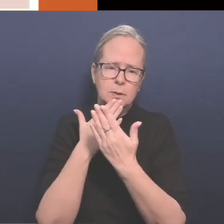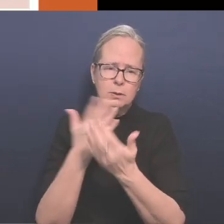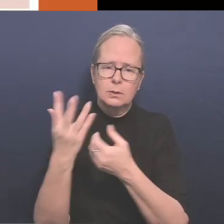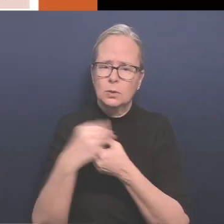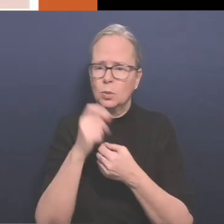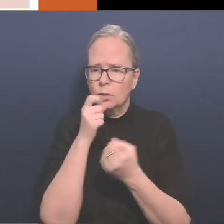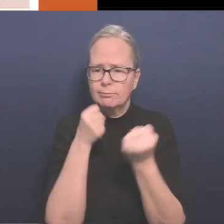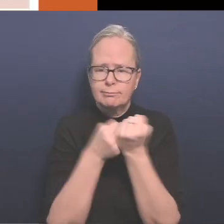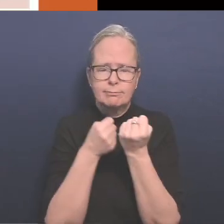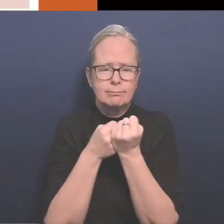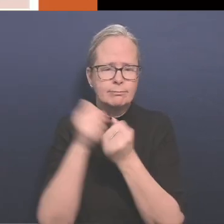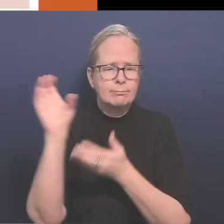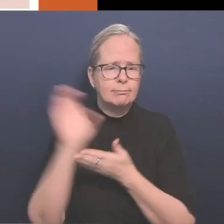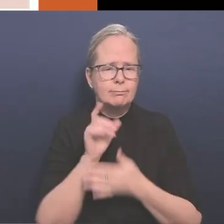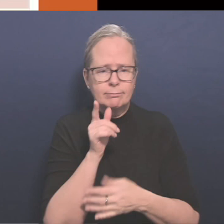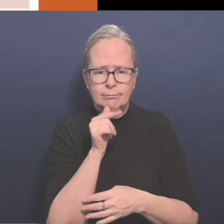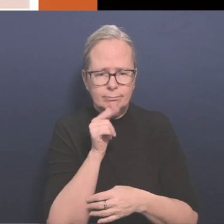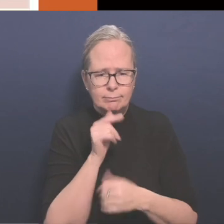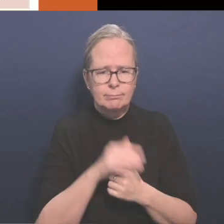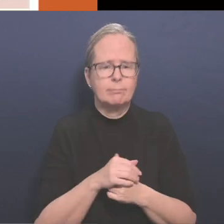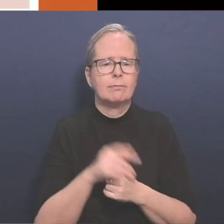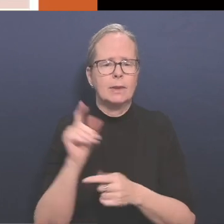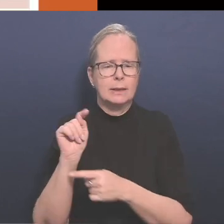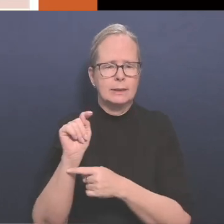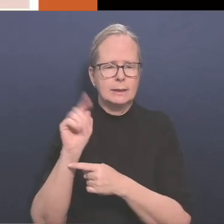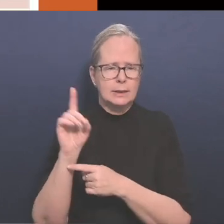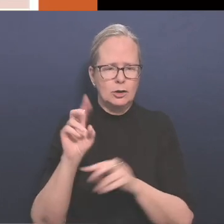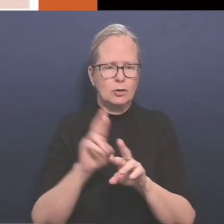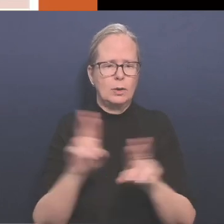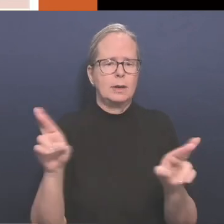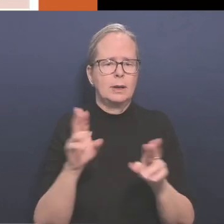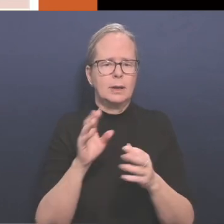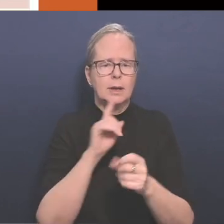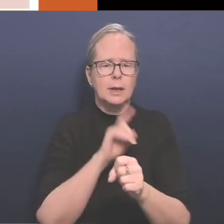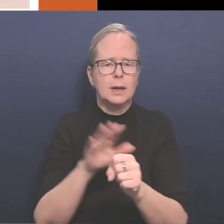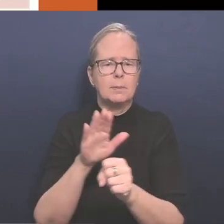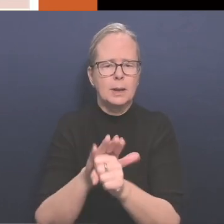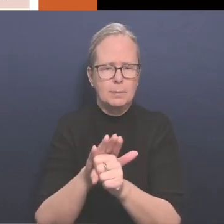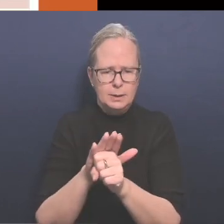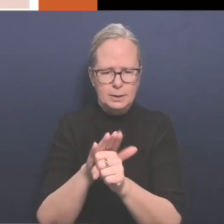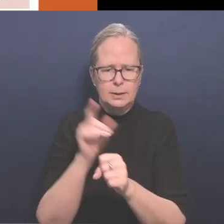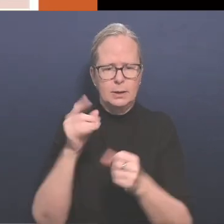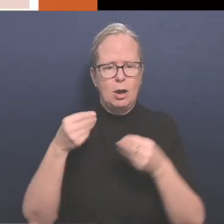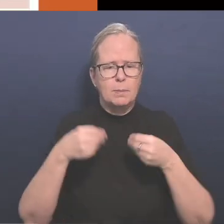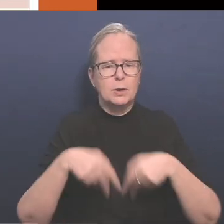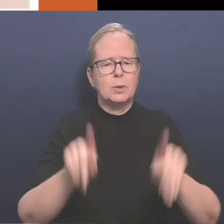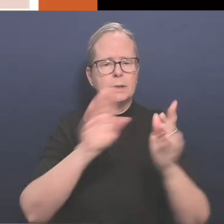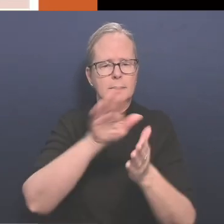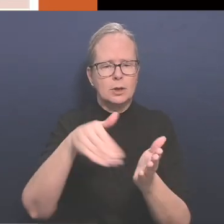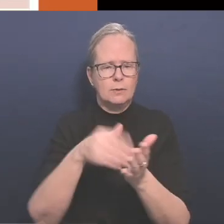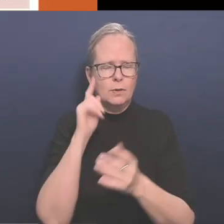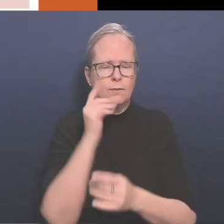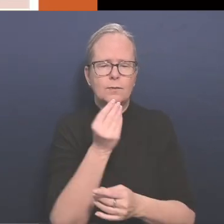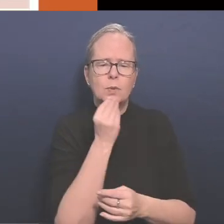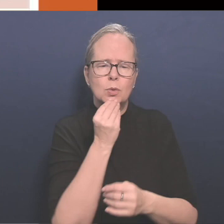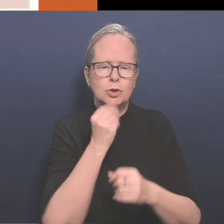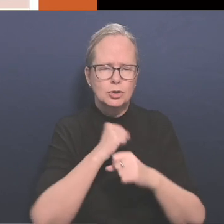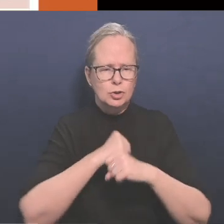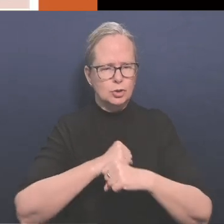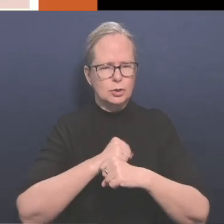4 different ways to search for benefits, and David will be taking you through live through the tool to see each of these ways, but just